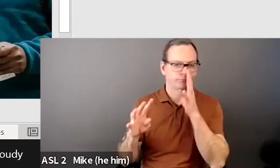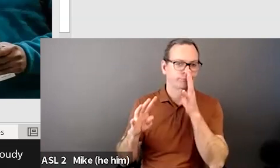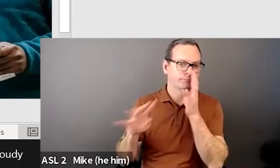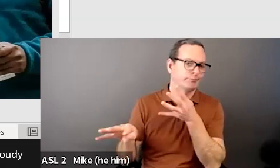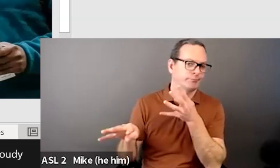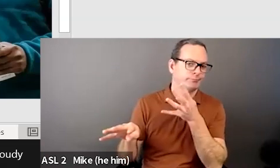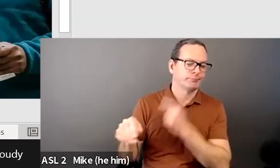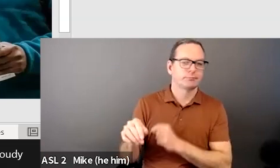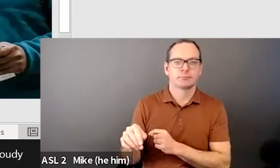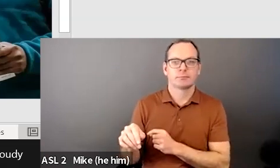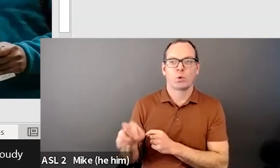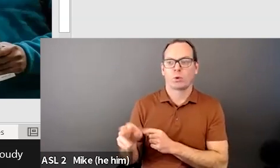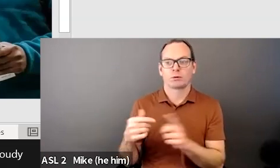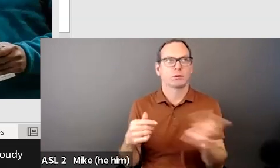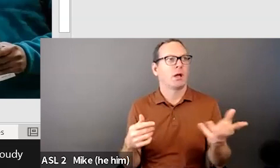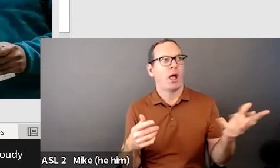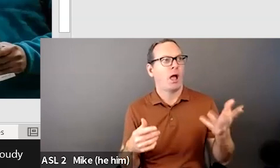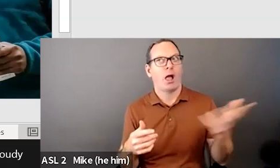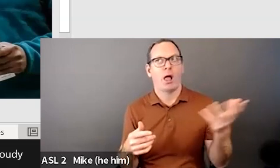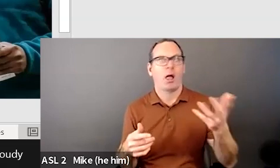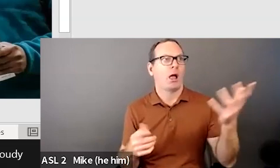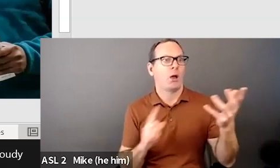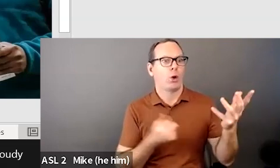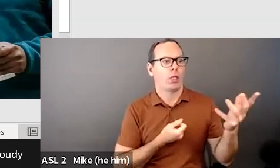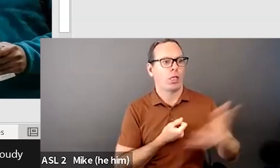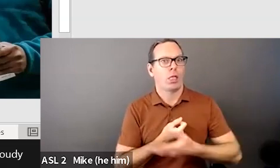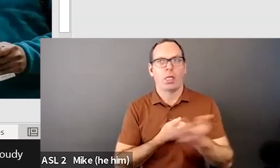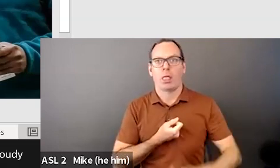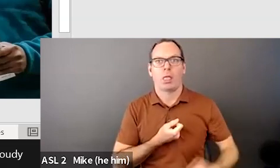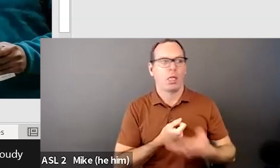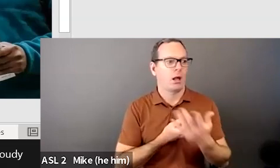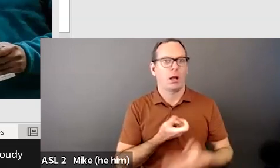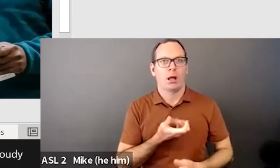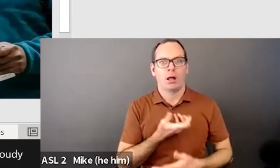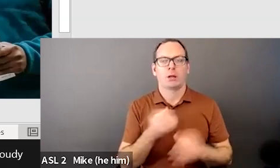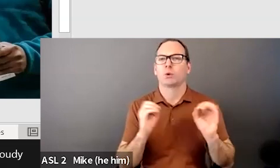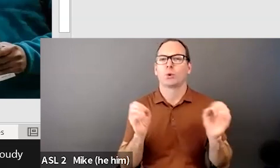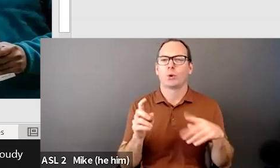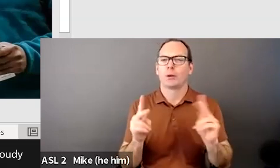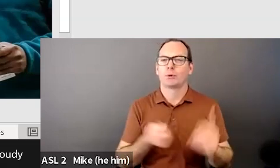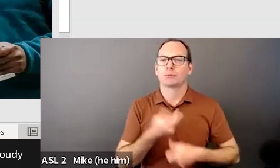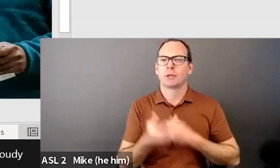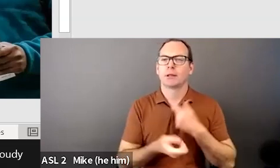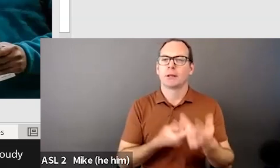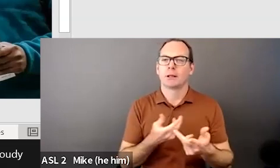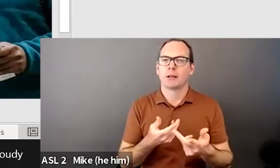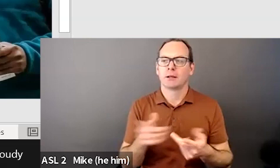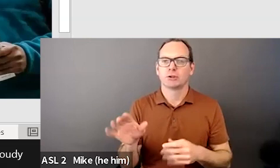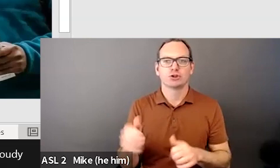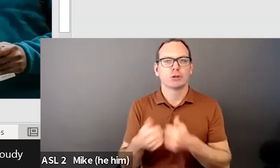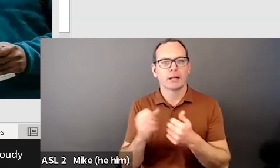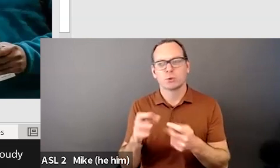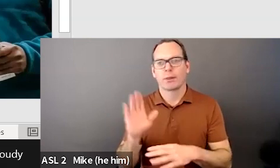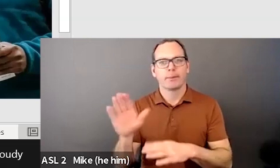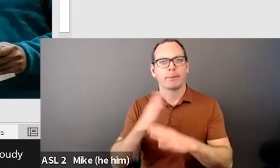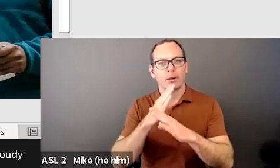to, not being able to kind of talk about their challenges and some of the barriers that they face. And so